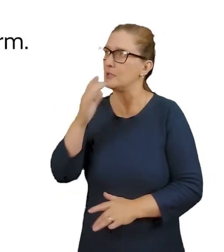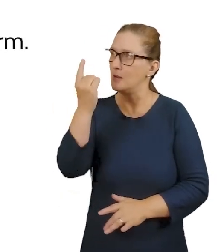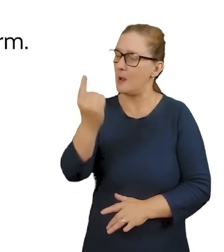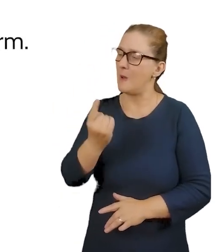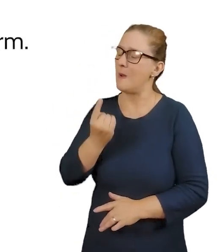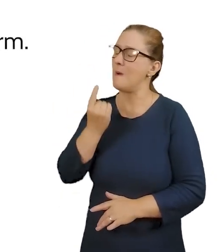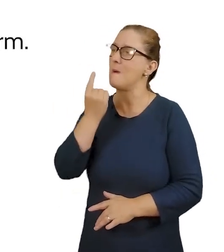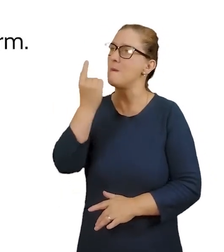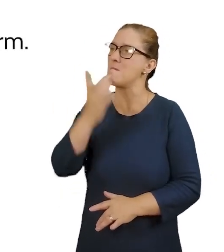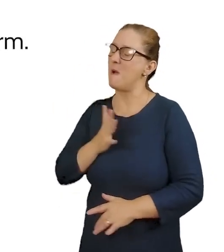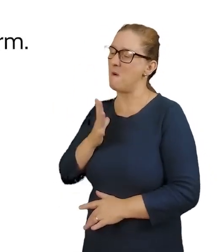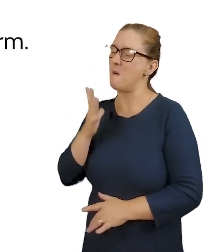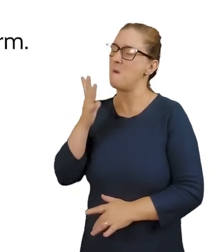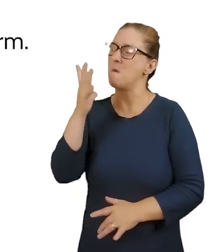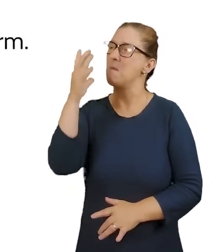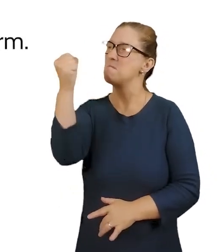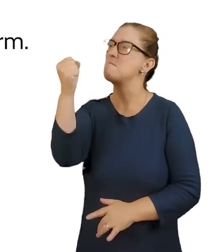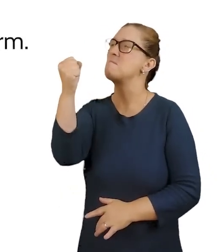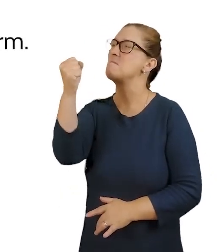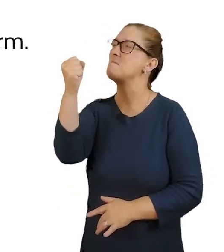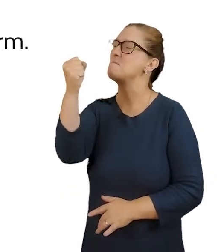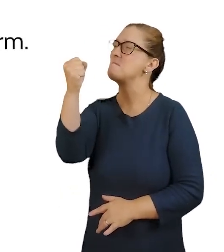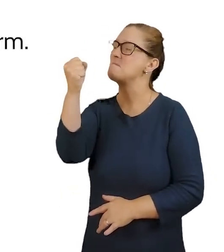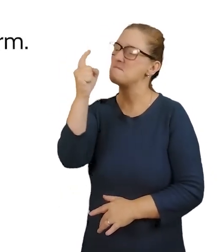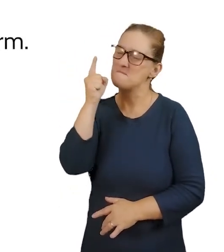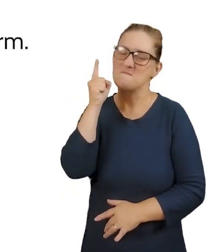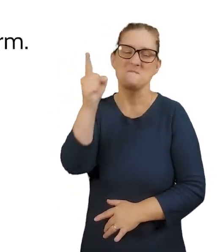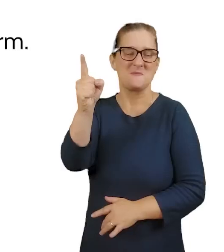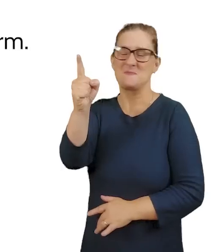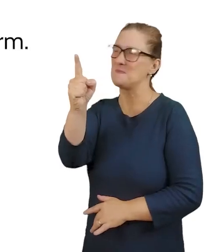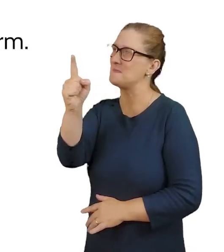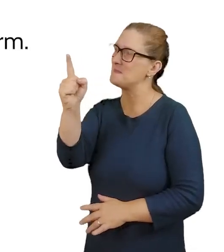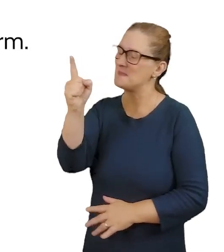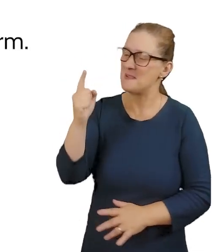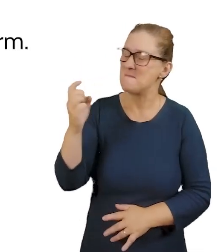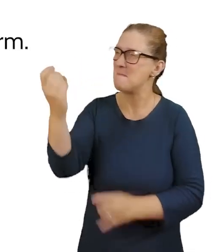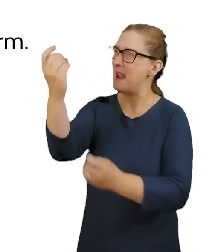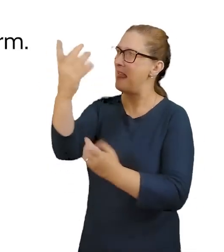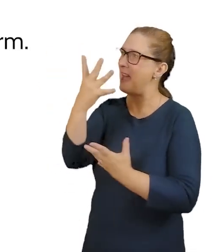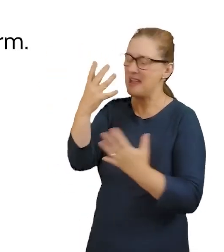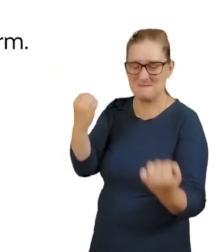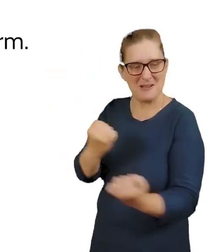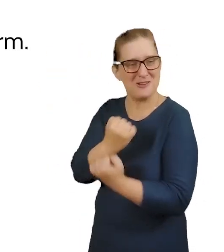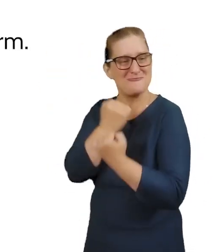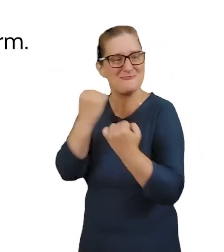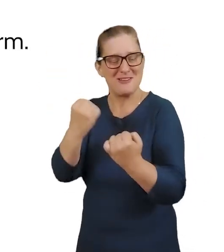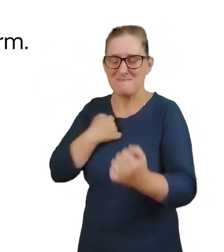In Christ alone, my hope is found. He is my light,